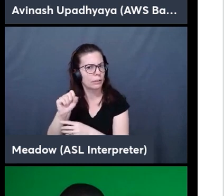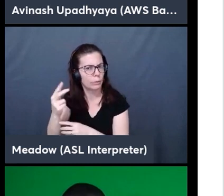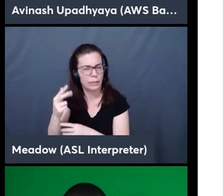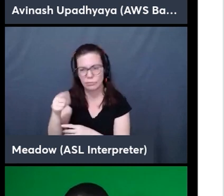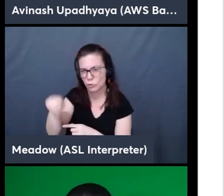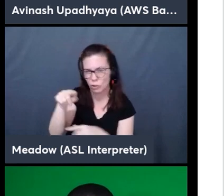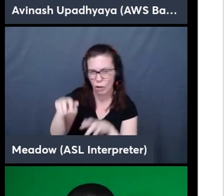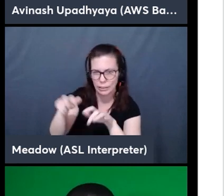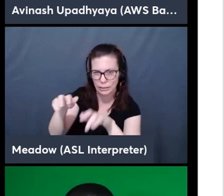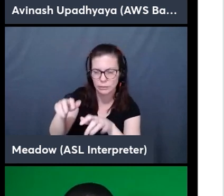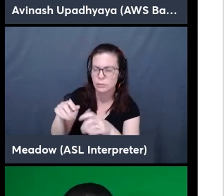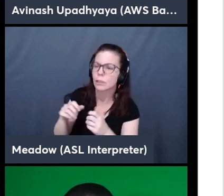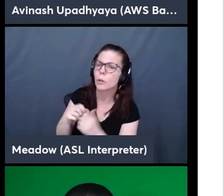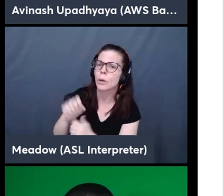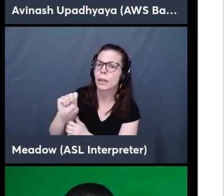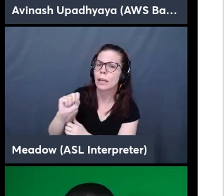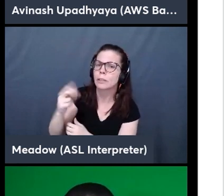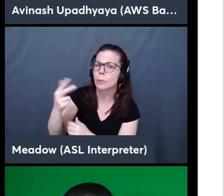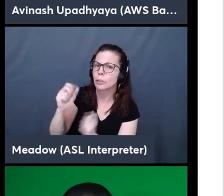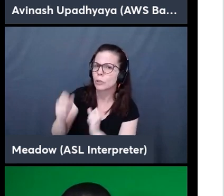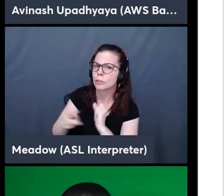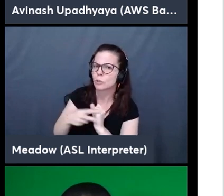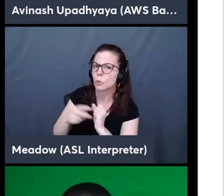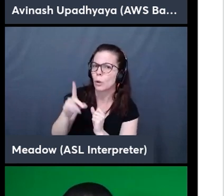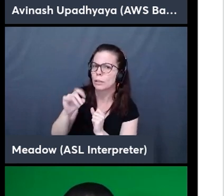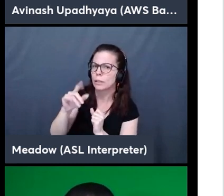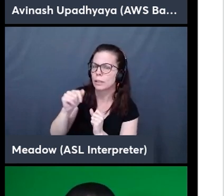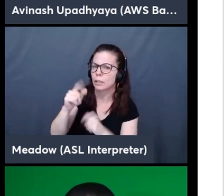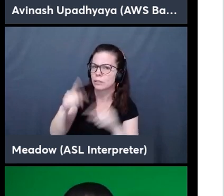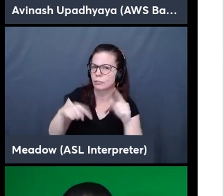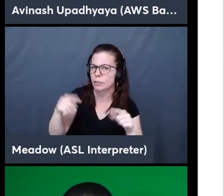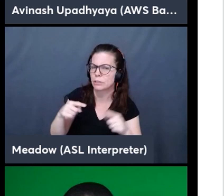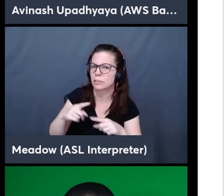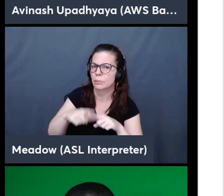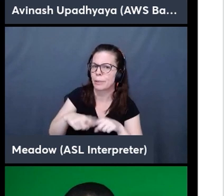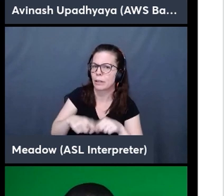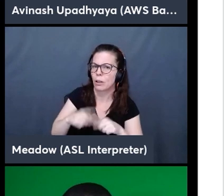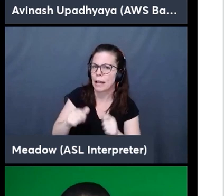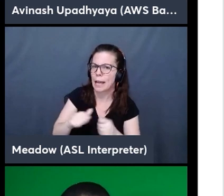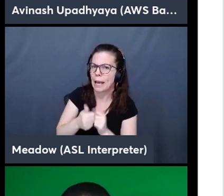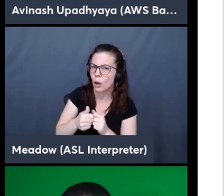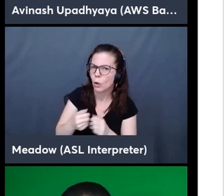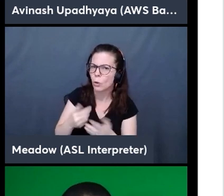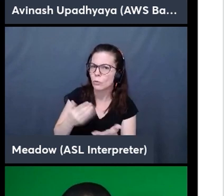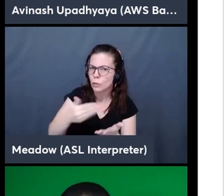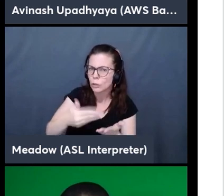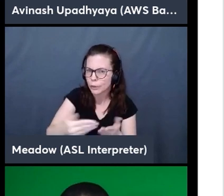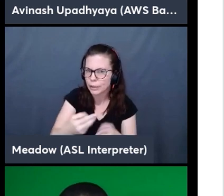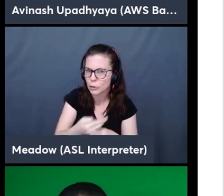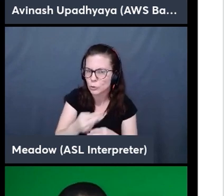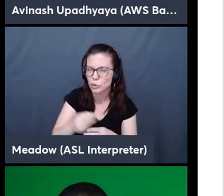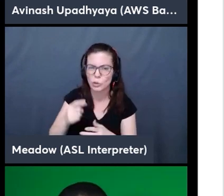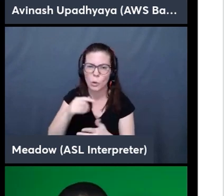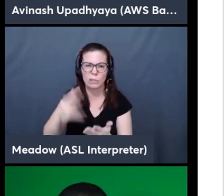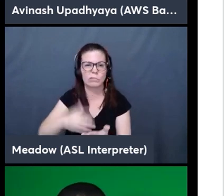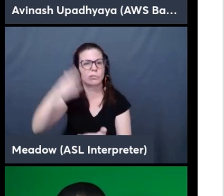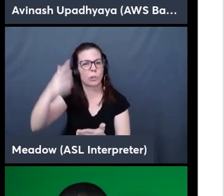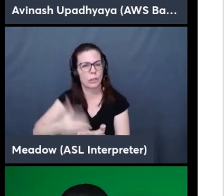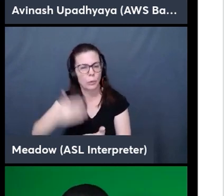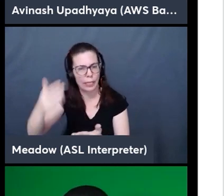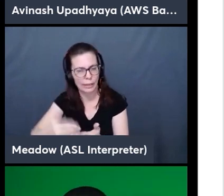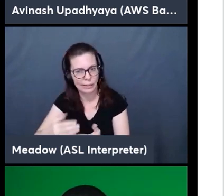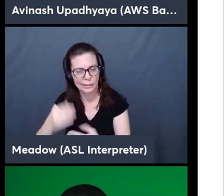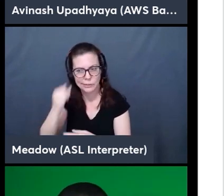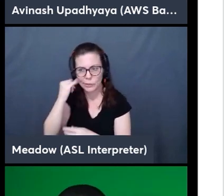audience, with S3, you can store data differently based on how frequently or infrequently you use that. So if it's infrequent, you can have it set up more like an